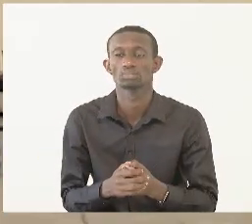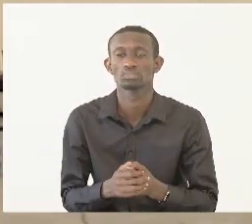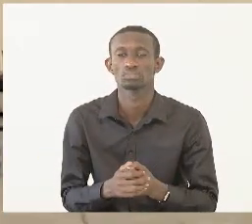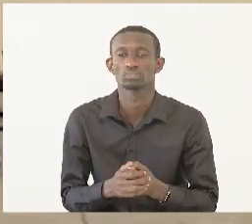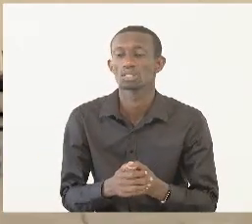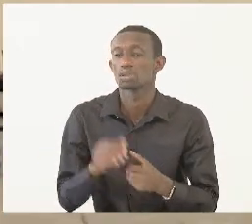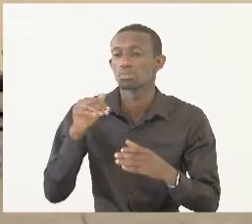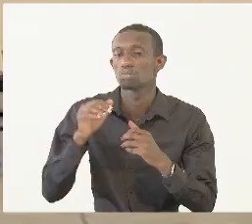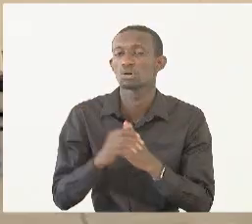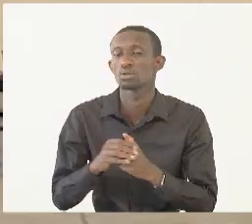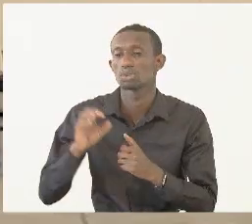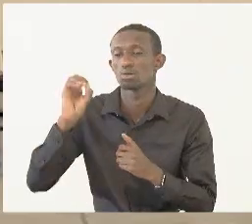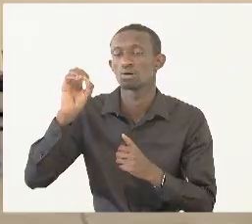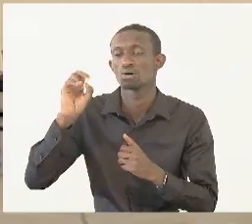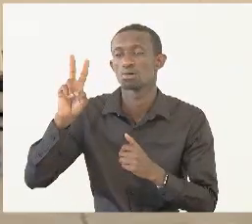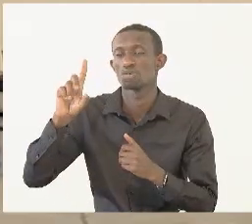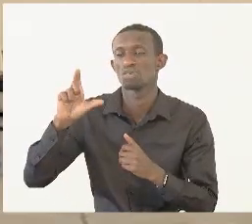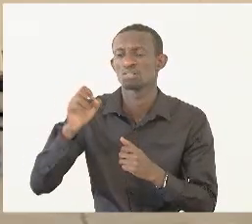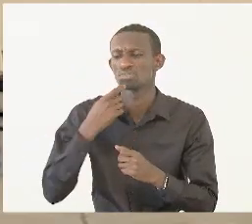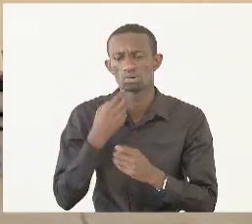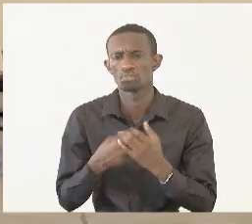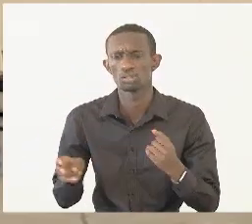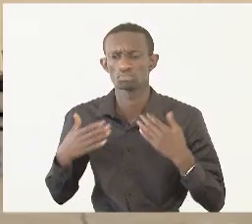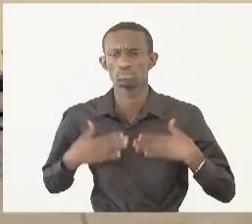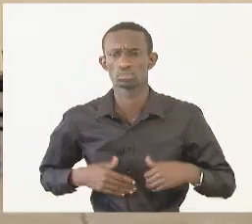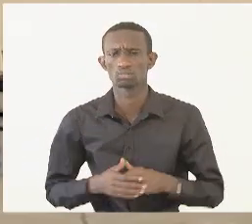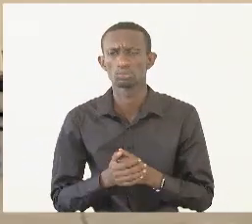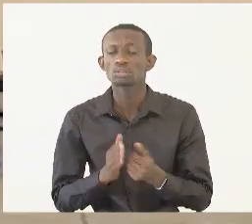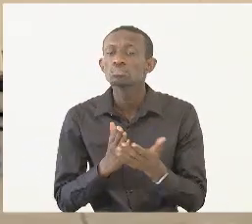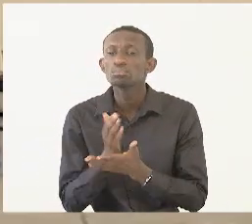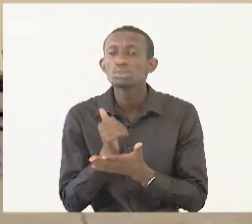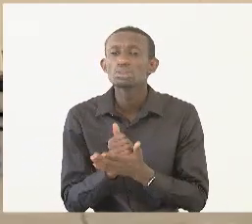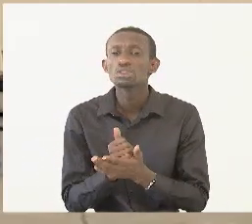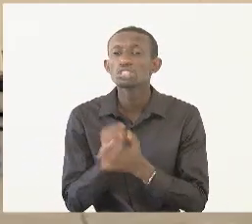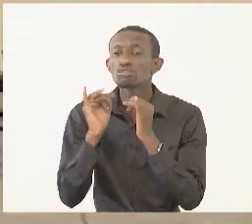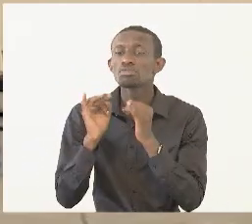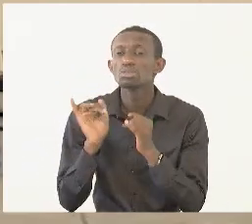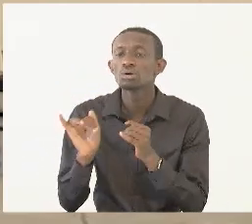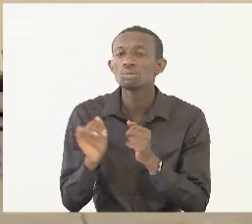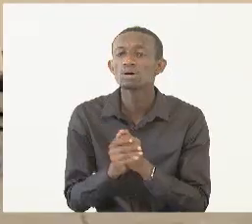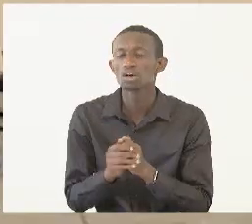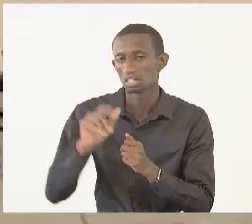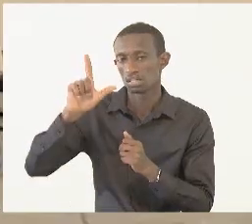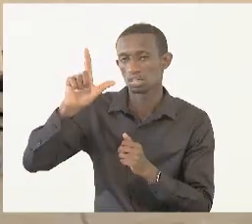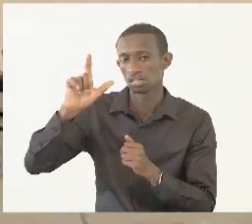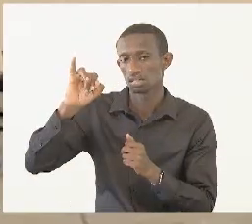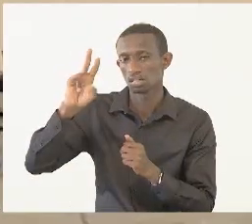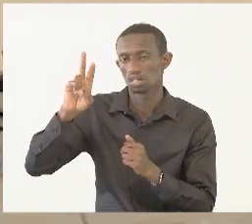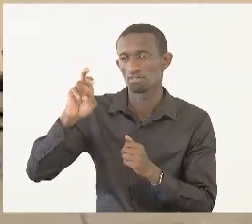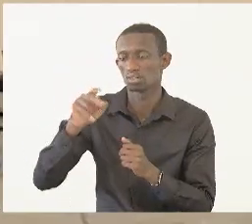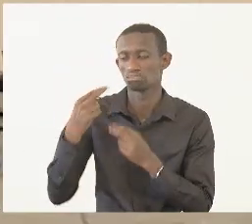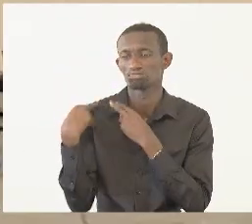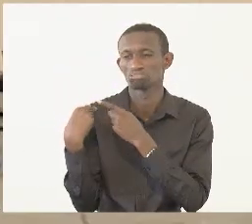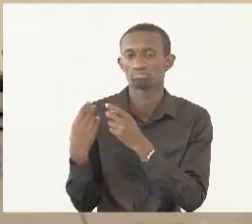the ovaries, they have to be removed from the body. Because how will it be removed from the body? It is done by the liver.